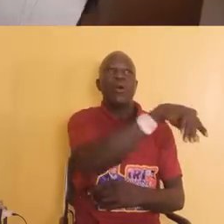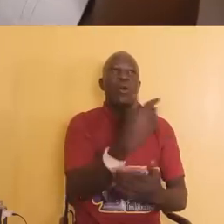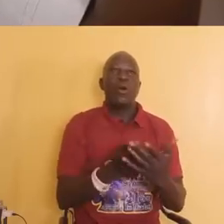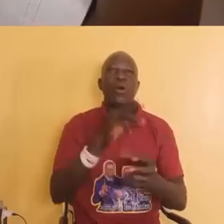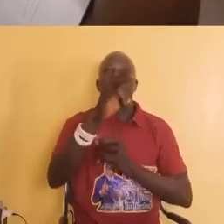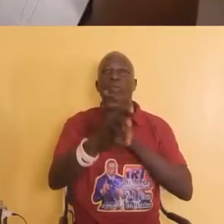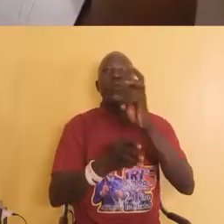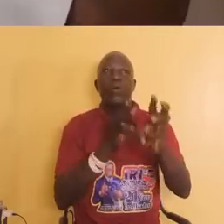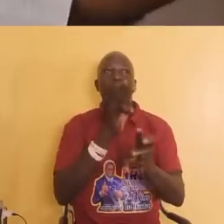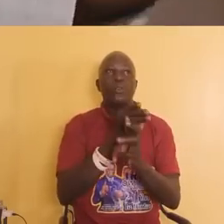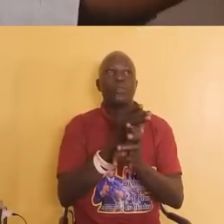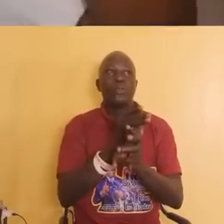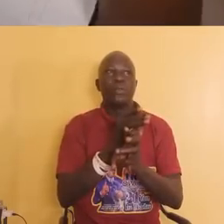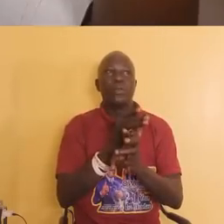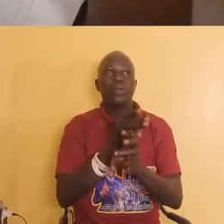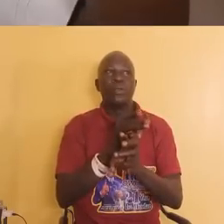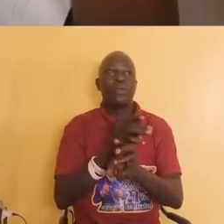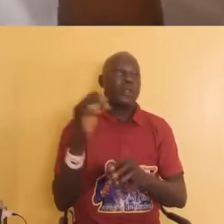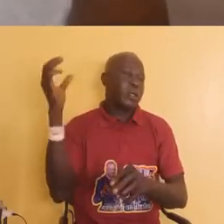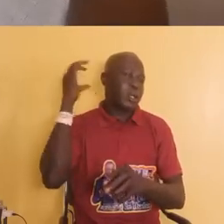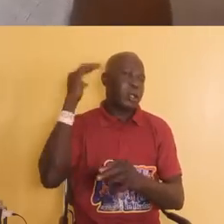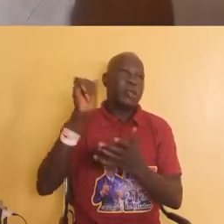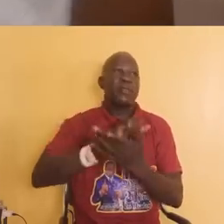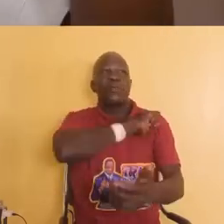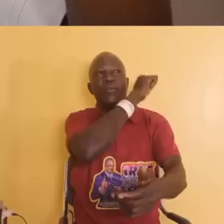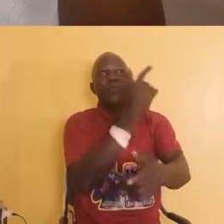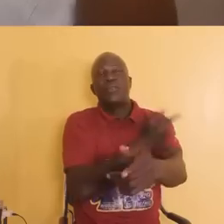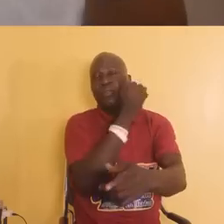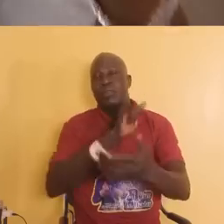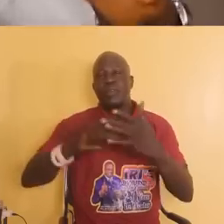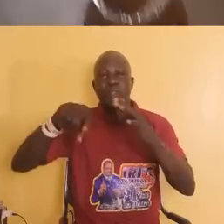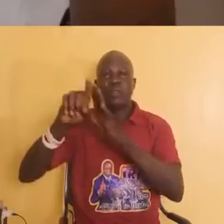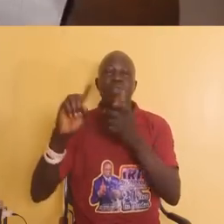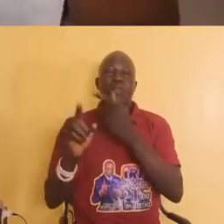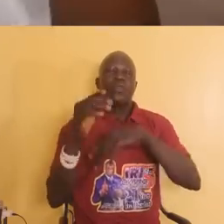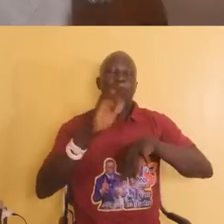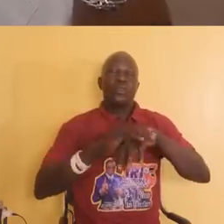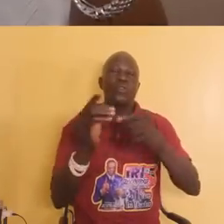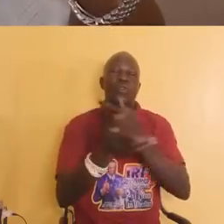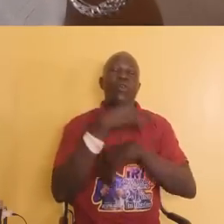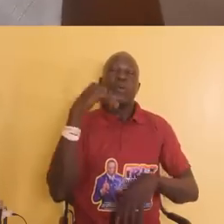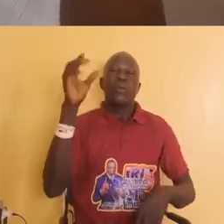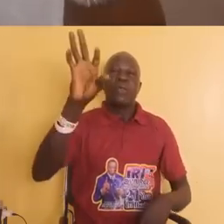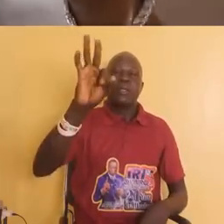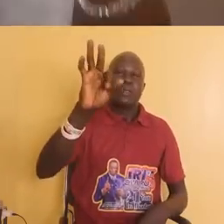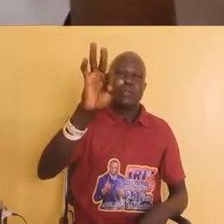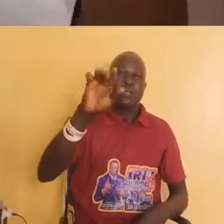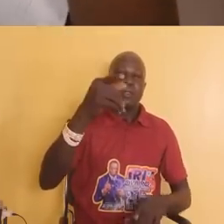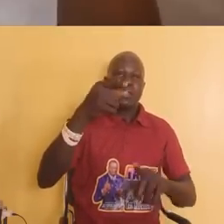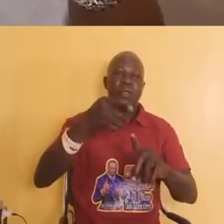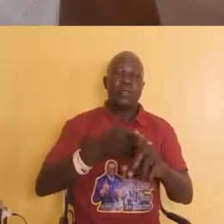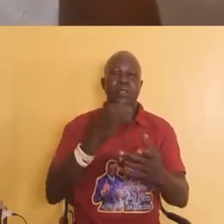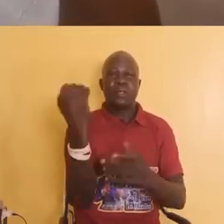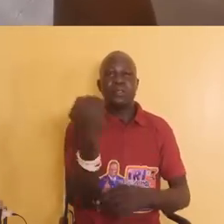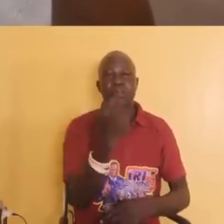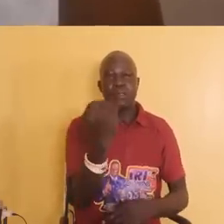jado agbaye throughout the whole world e gbo ase akoko yeah the first authority ni one on the 19th today on the 19th odua